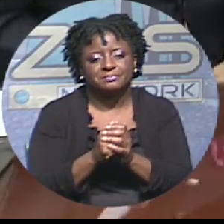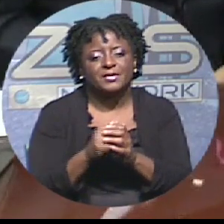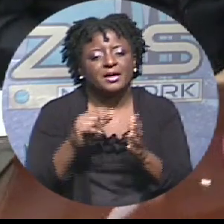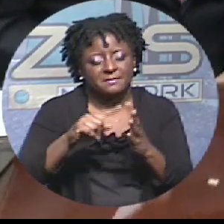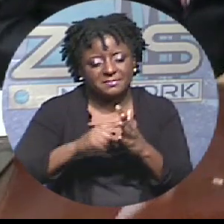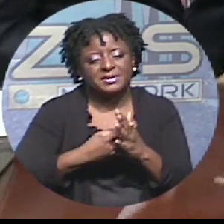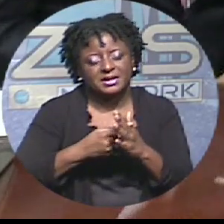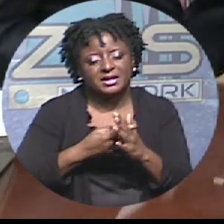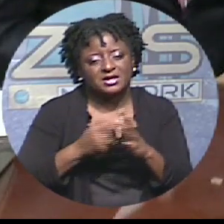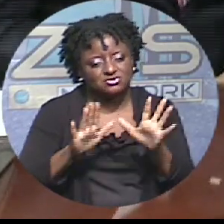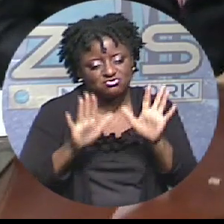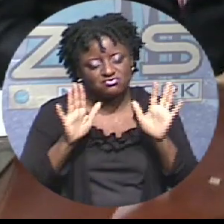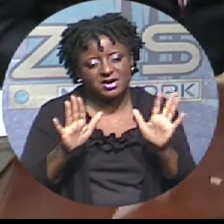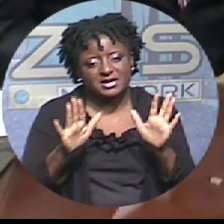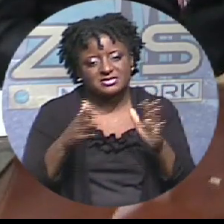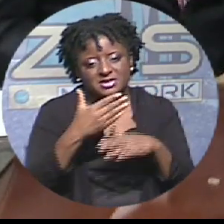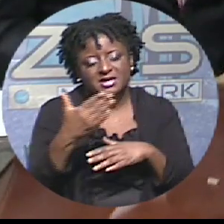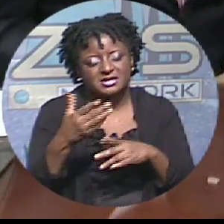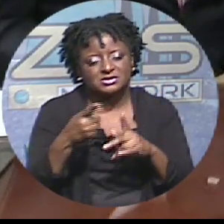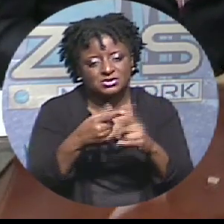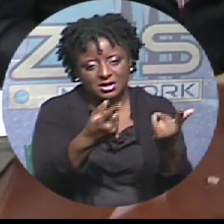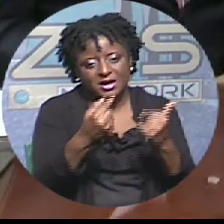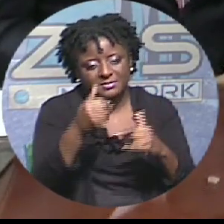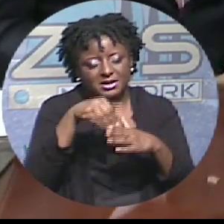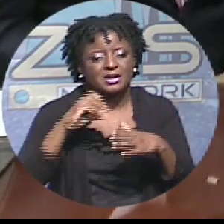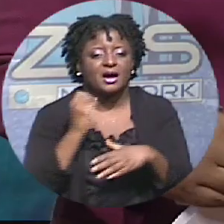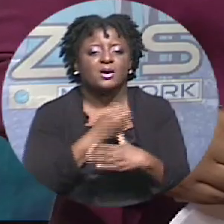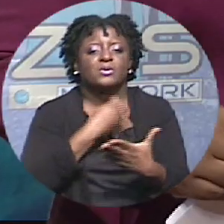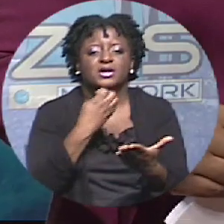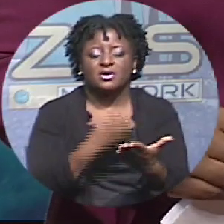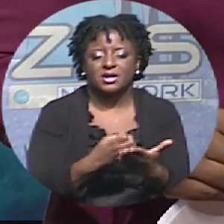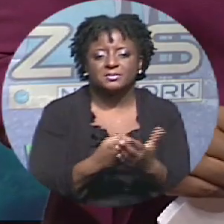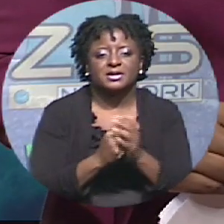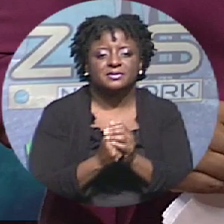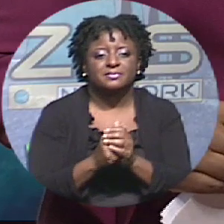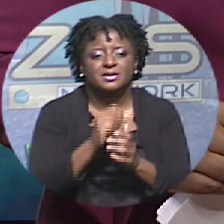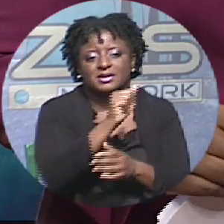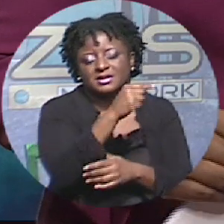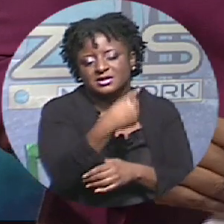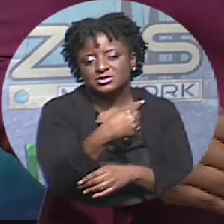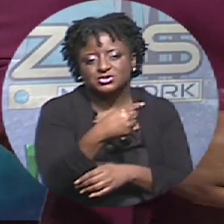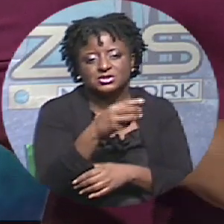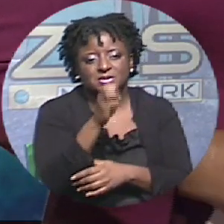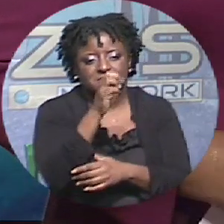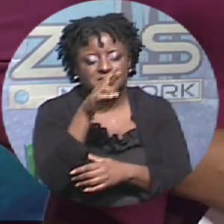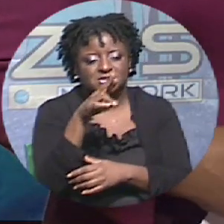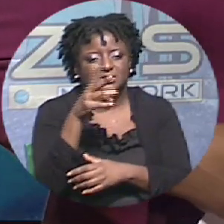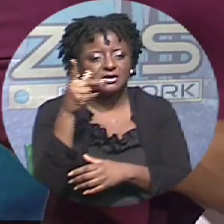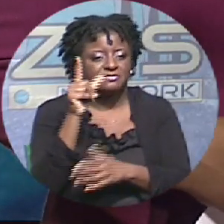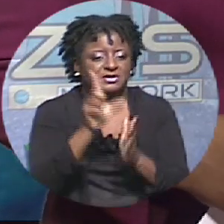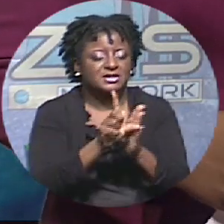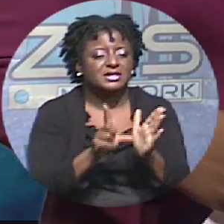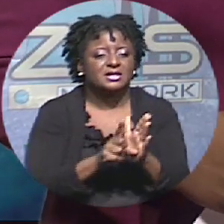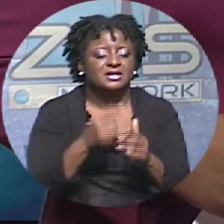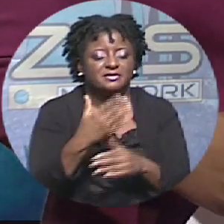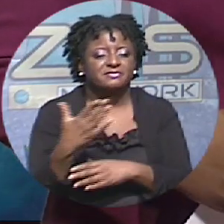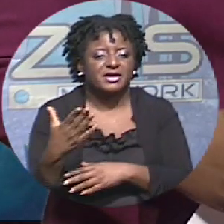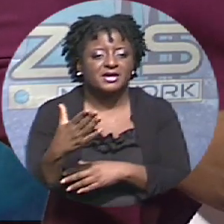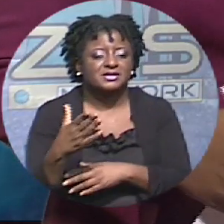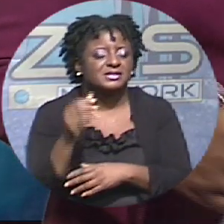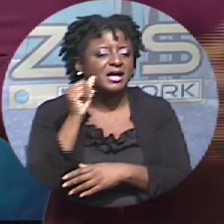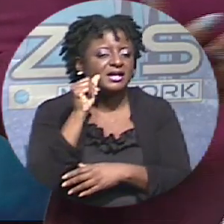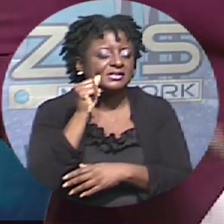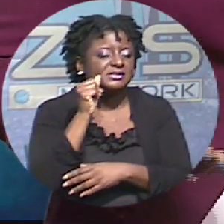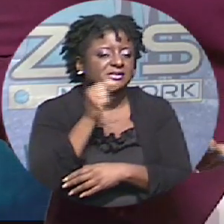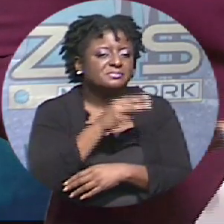beginning of great things to come in our economy. Attorney General and Minister of Legal Affairs, Senator the Honorable Allison Maynard Gibson,